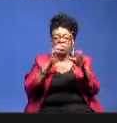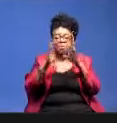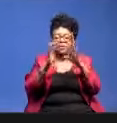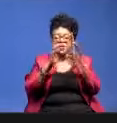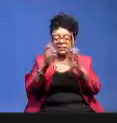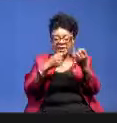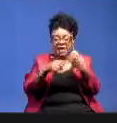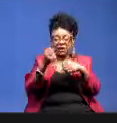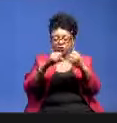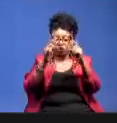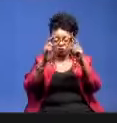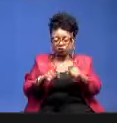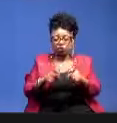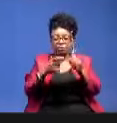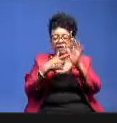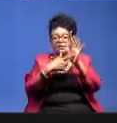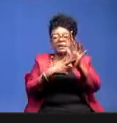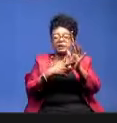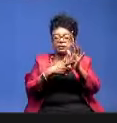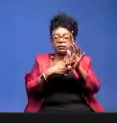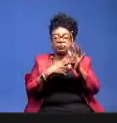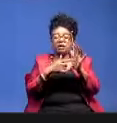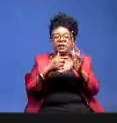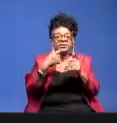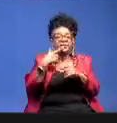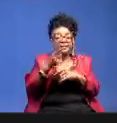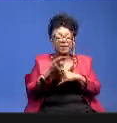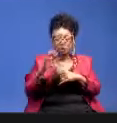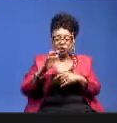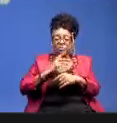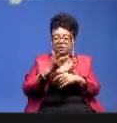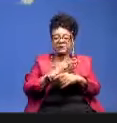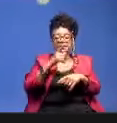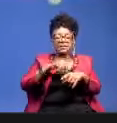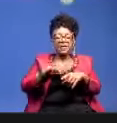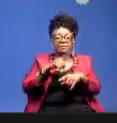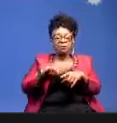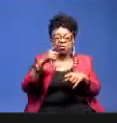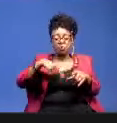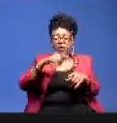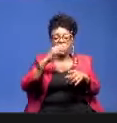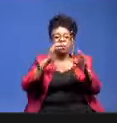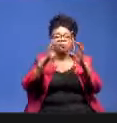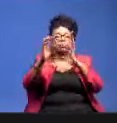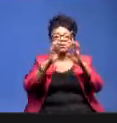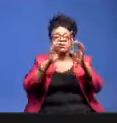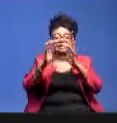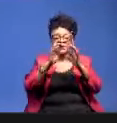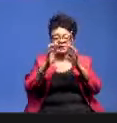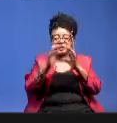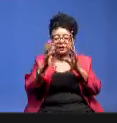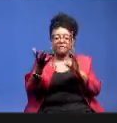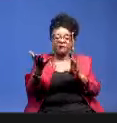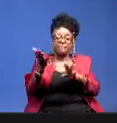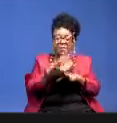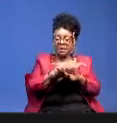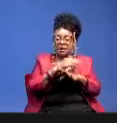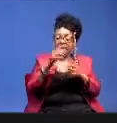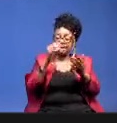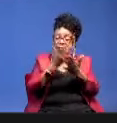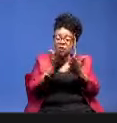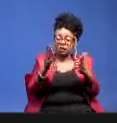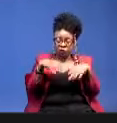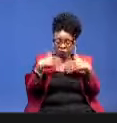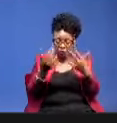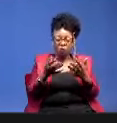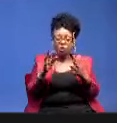to indicate to the committee that when we communicate, ship back product or reject, we even